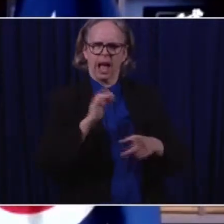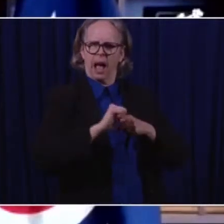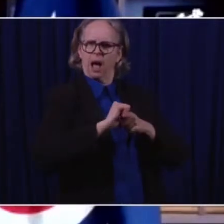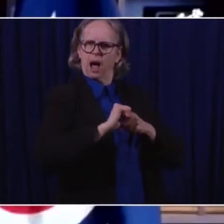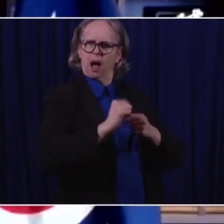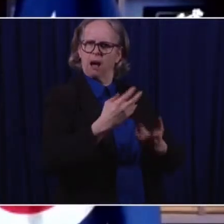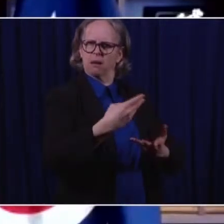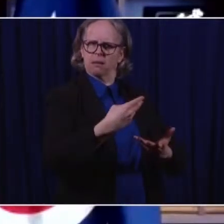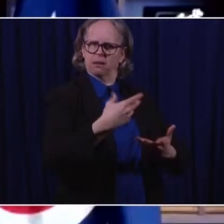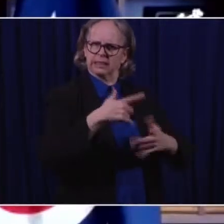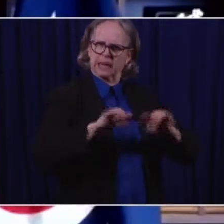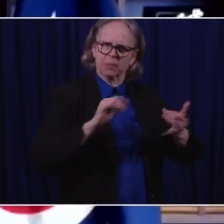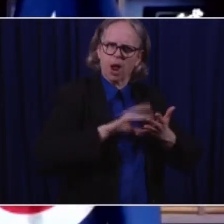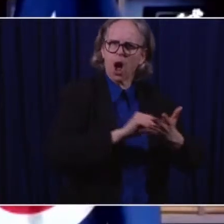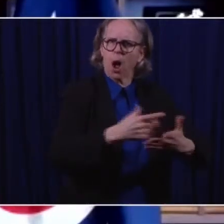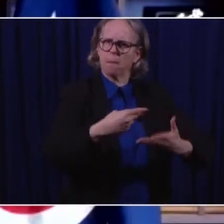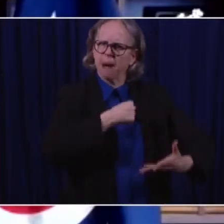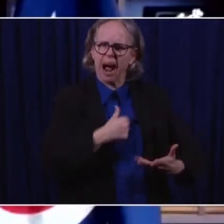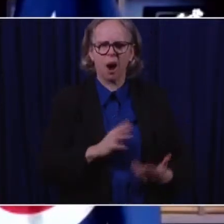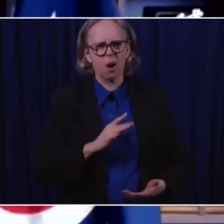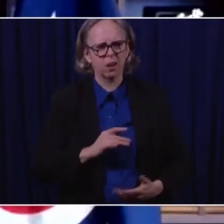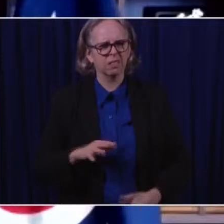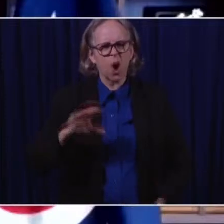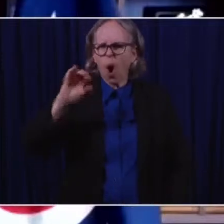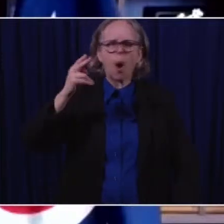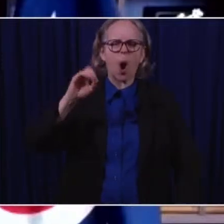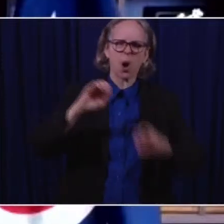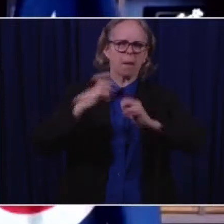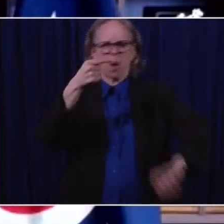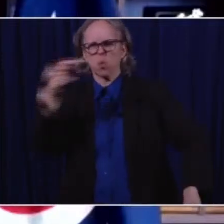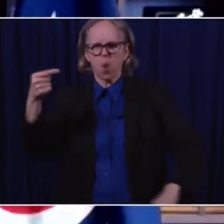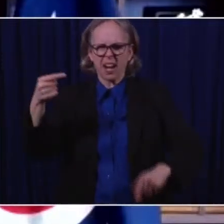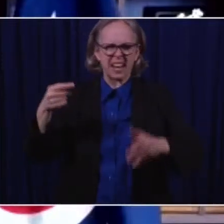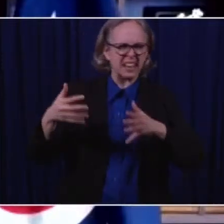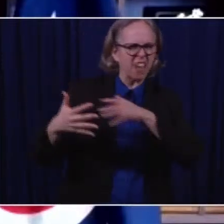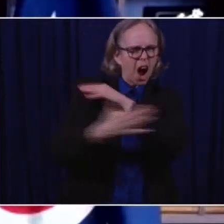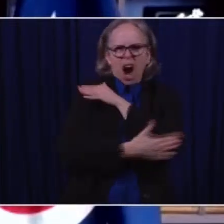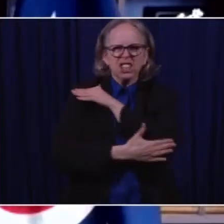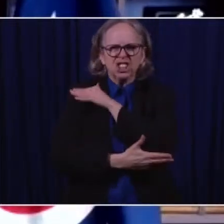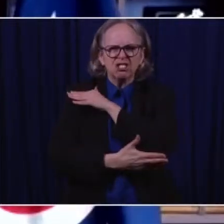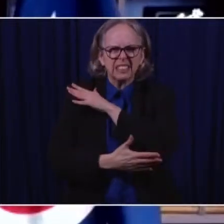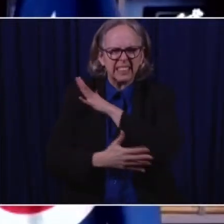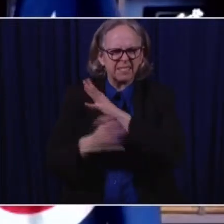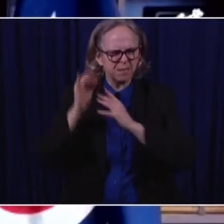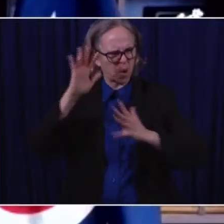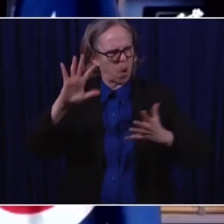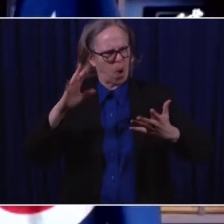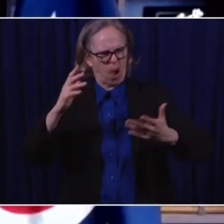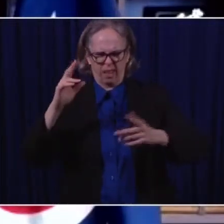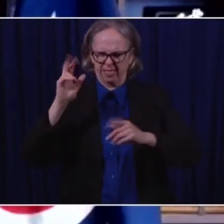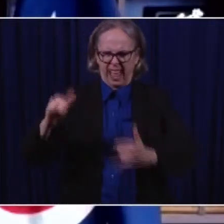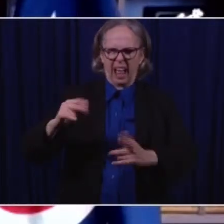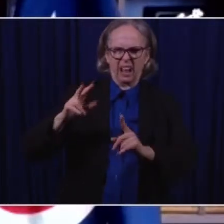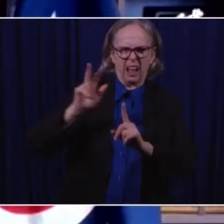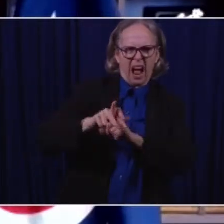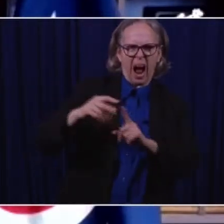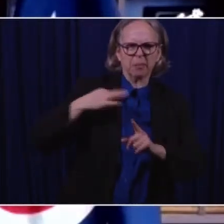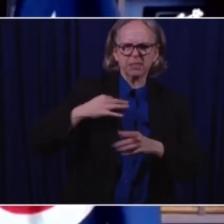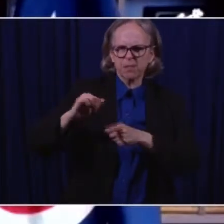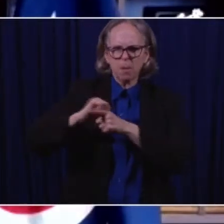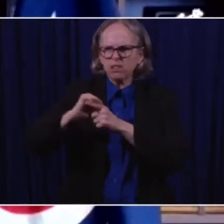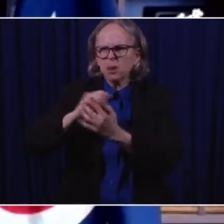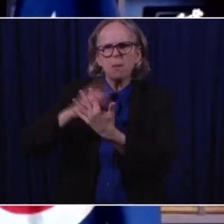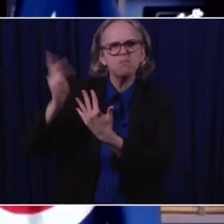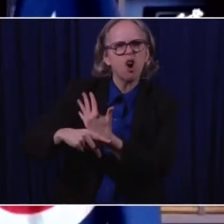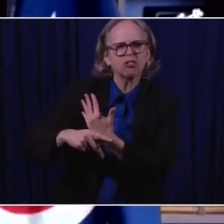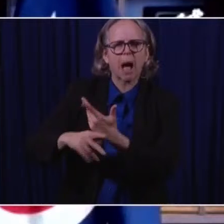currently #1 in the country among states who run registered apprenticeship programs at the state level. We're